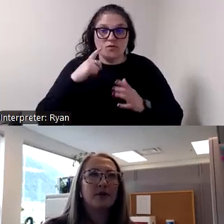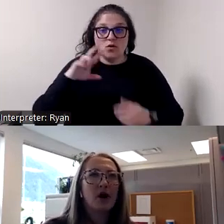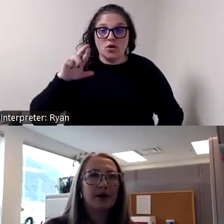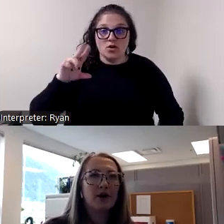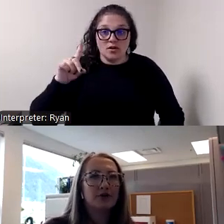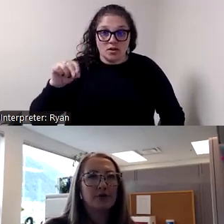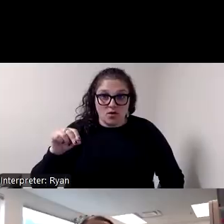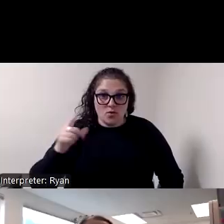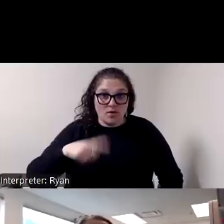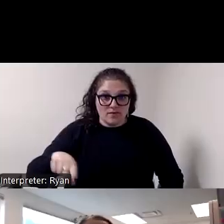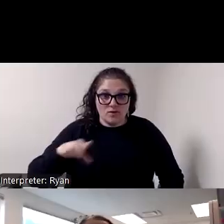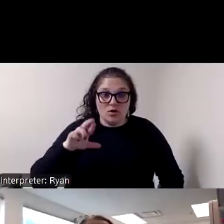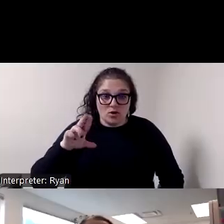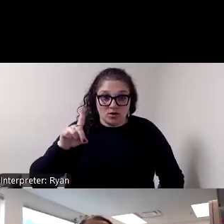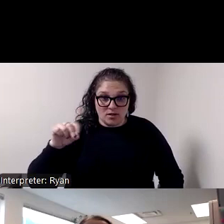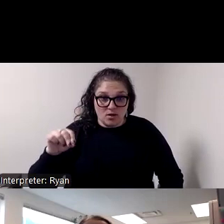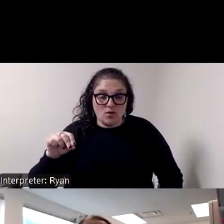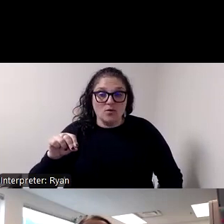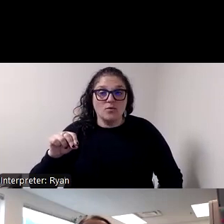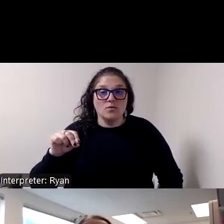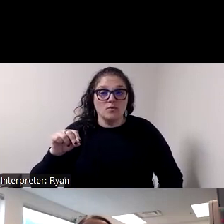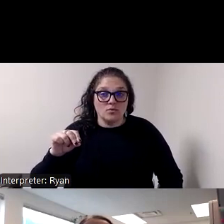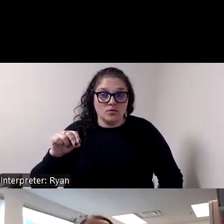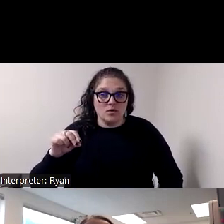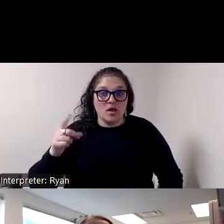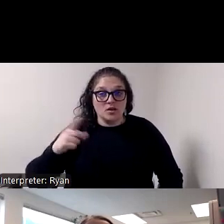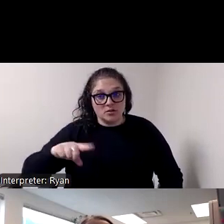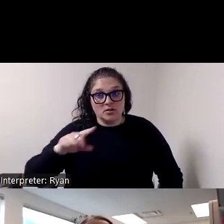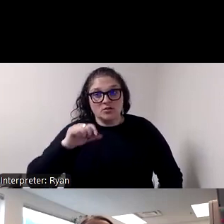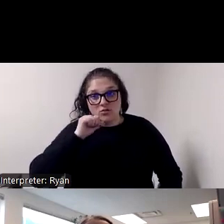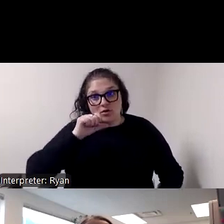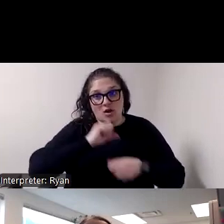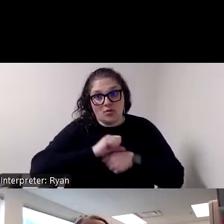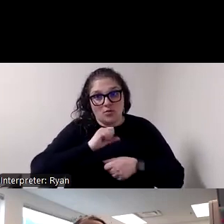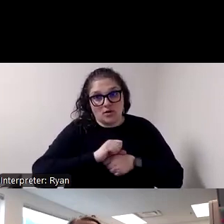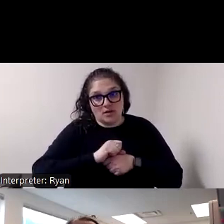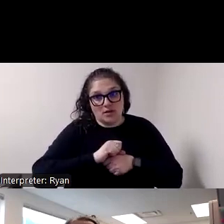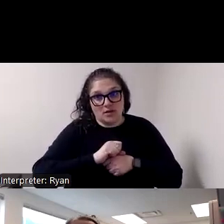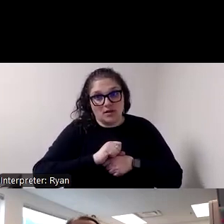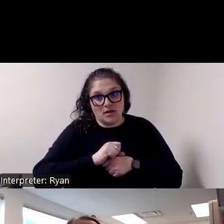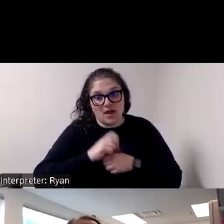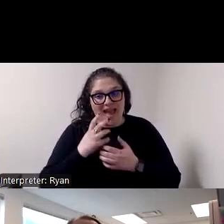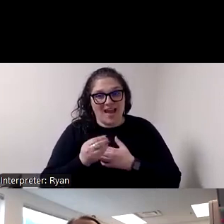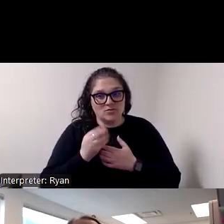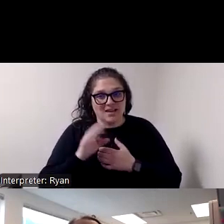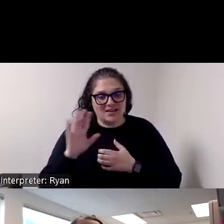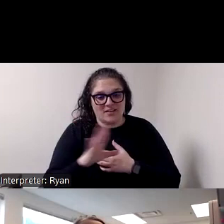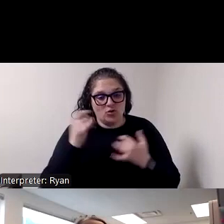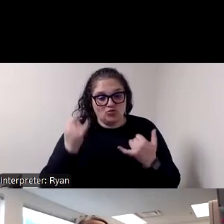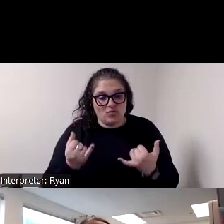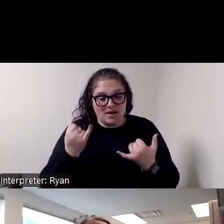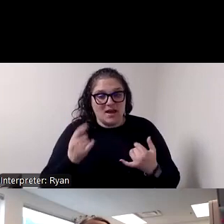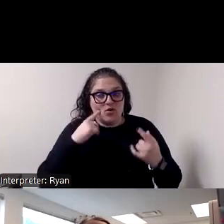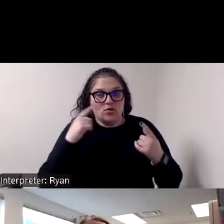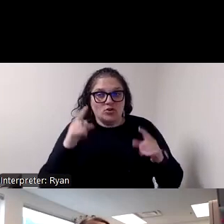if you're on an alternate work week agreement, as long as you're not working anything outside of your current agreement,